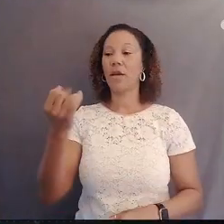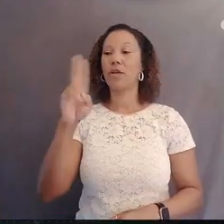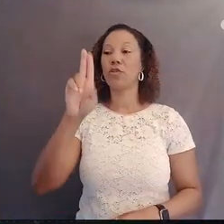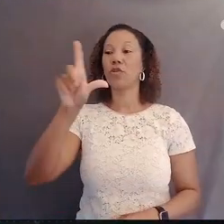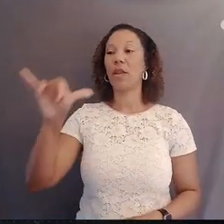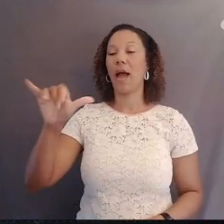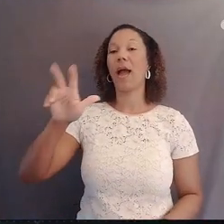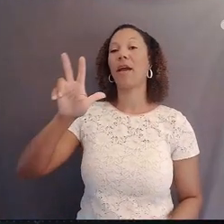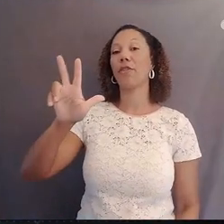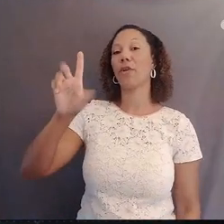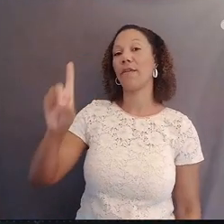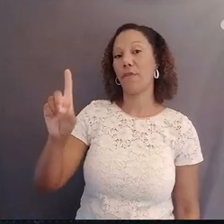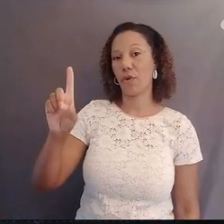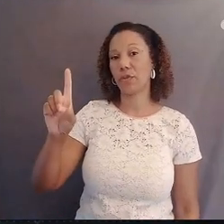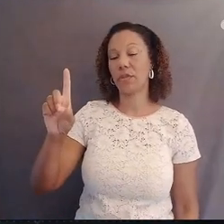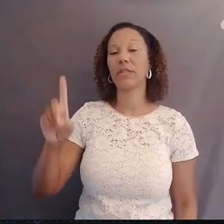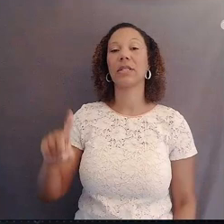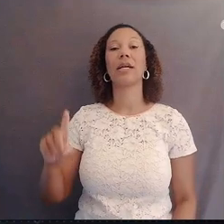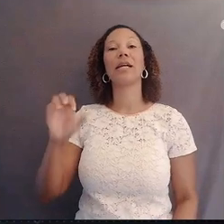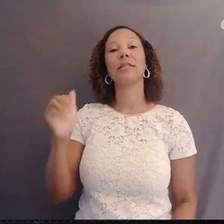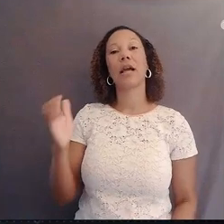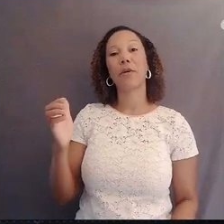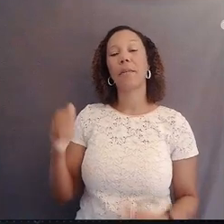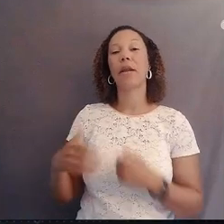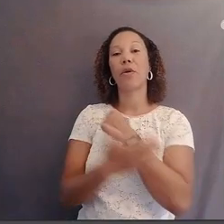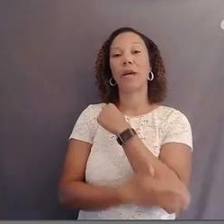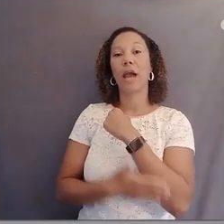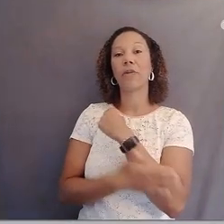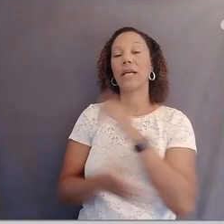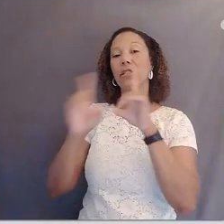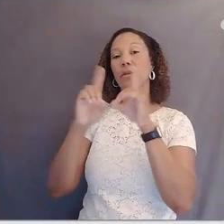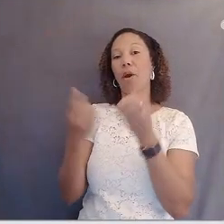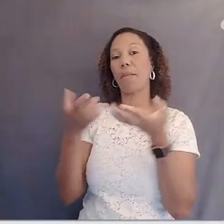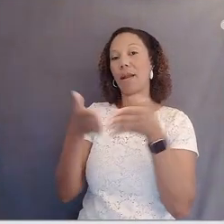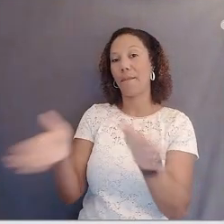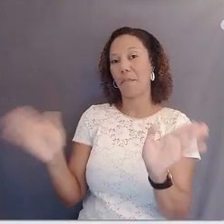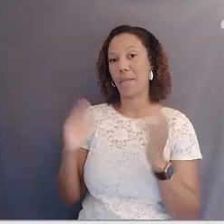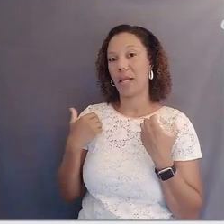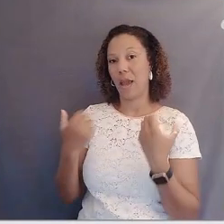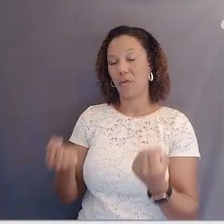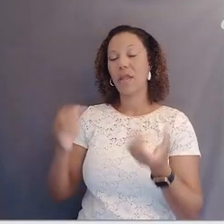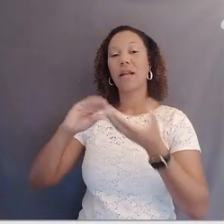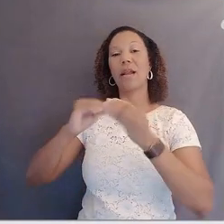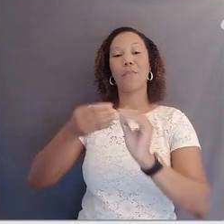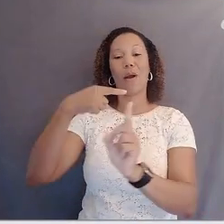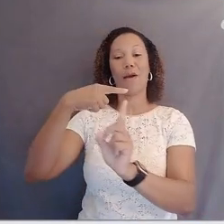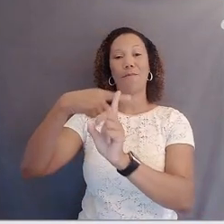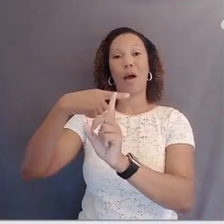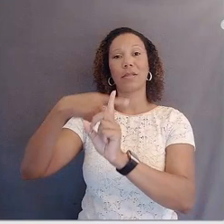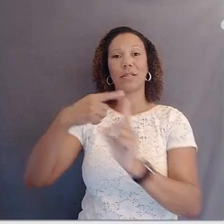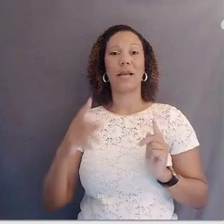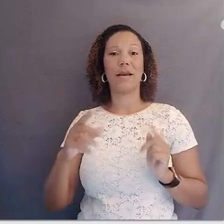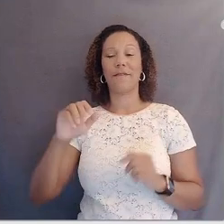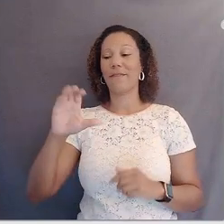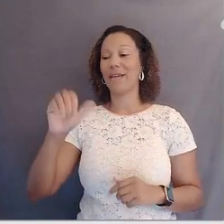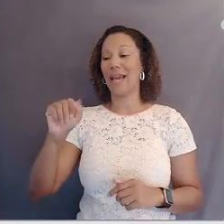31st, according to the Sacramento County Department of Public Health, the number of confirmed cases of COVID-19 in